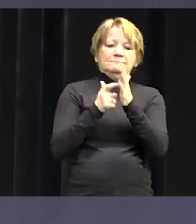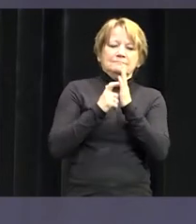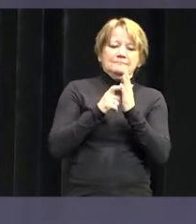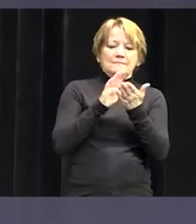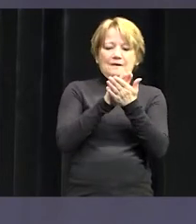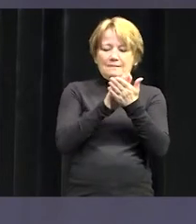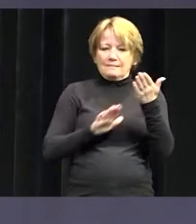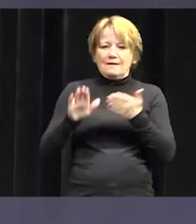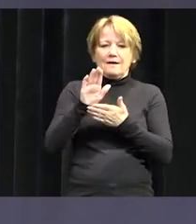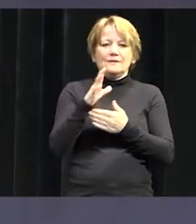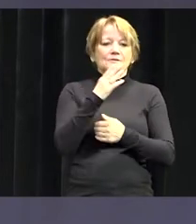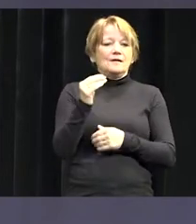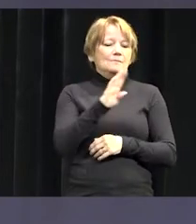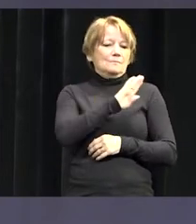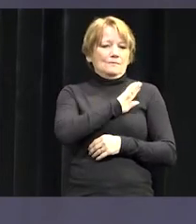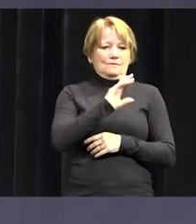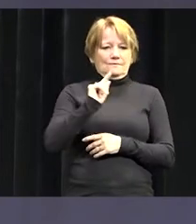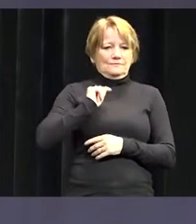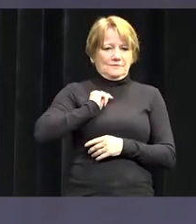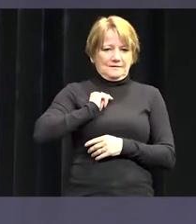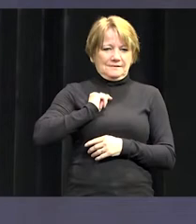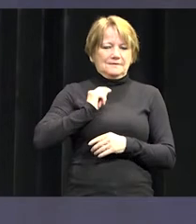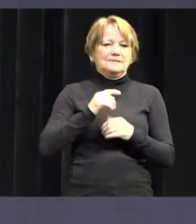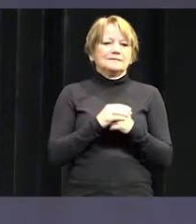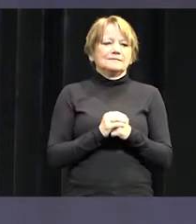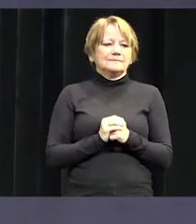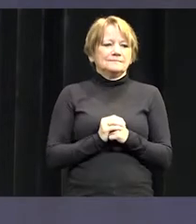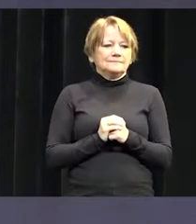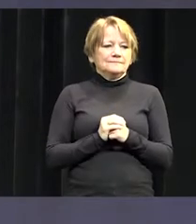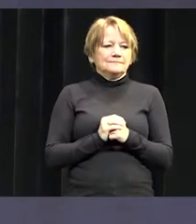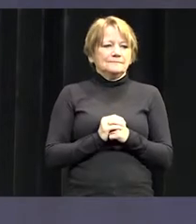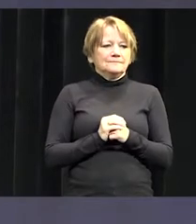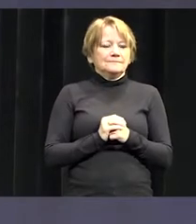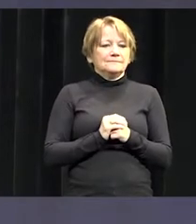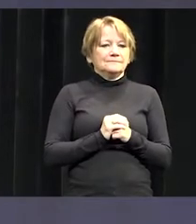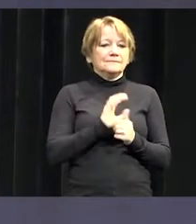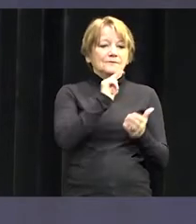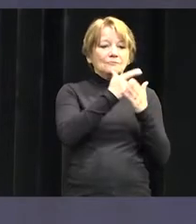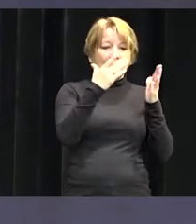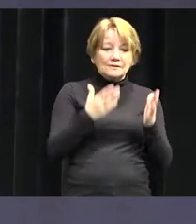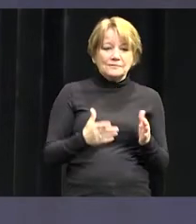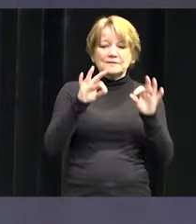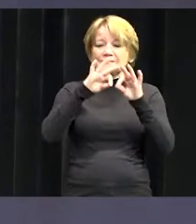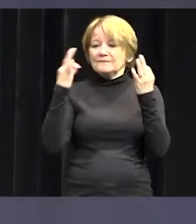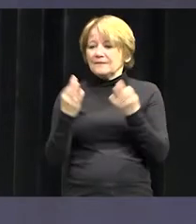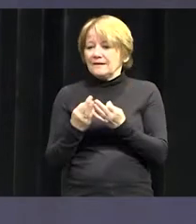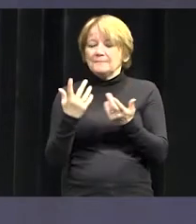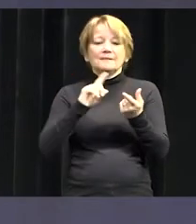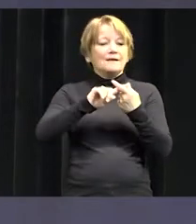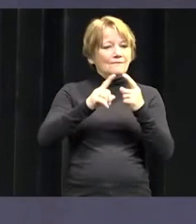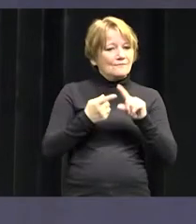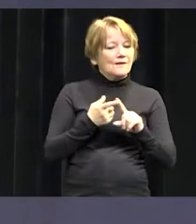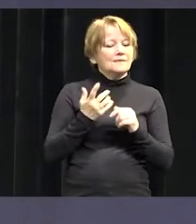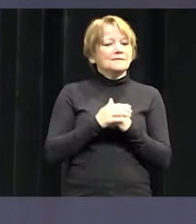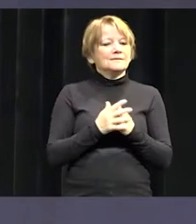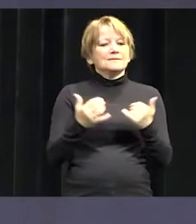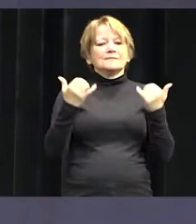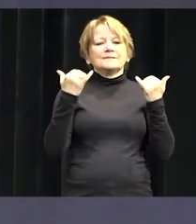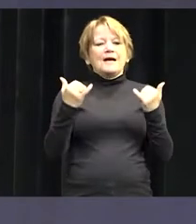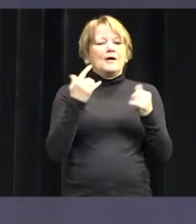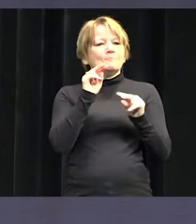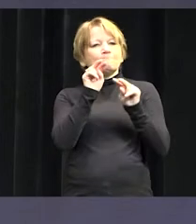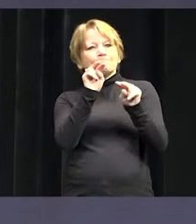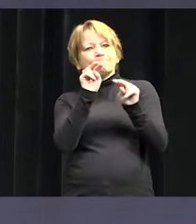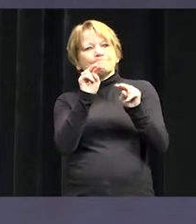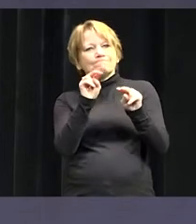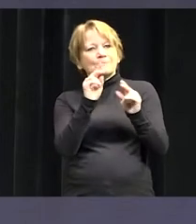have been waiting for has arrived we are getting ready to call each of our graduates names the benefit